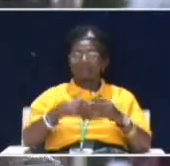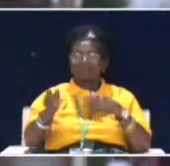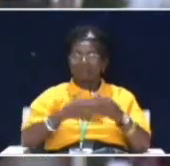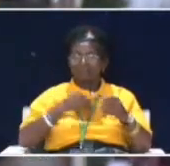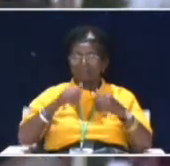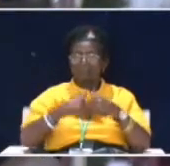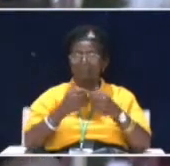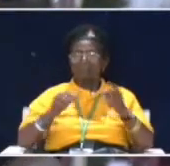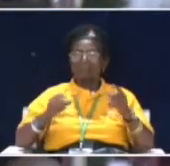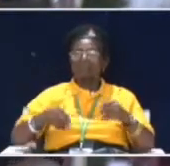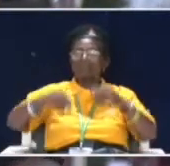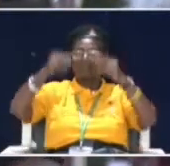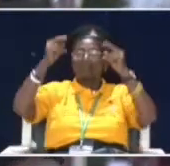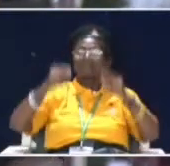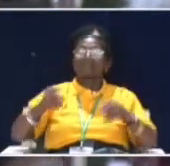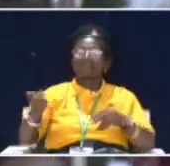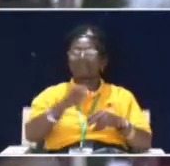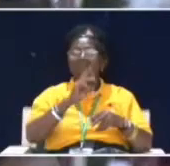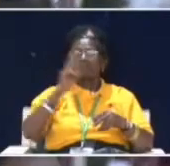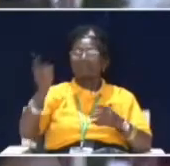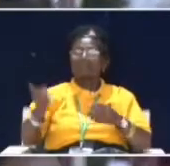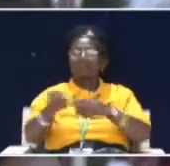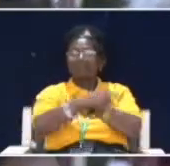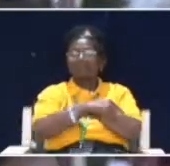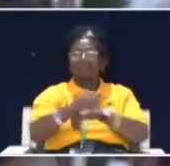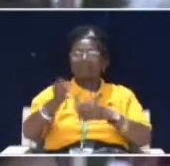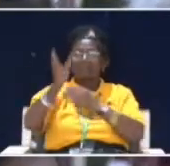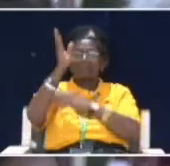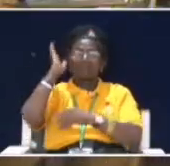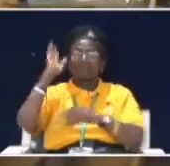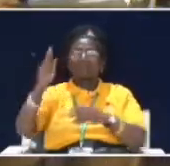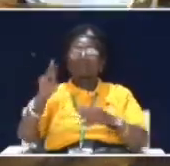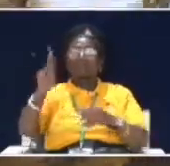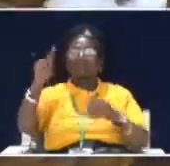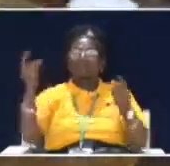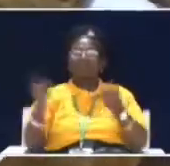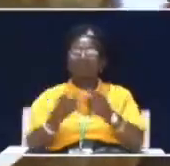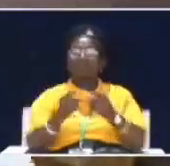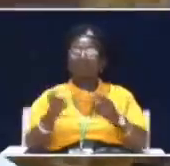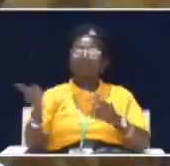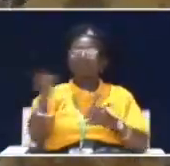fi se bo se ga to loni, God will reposition you higher.